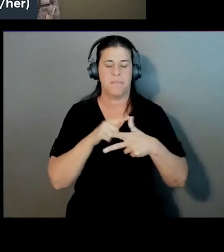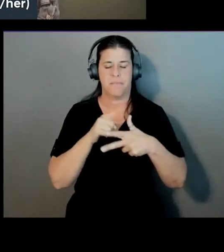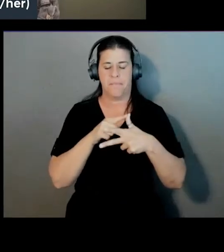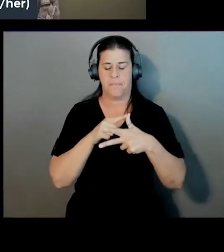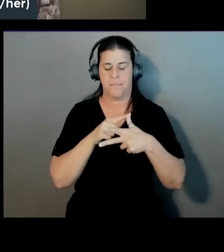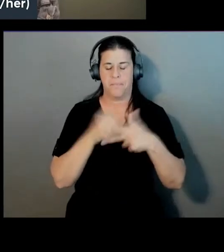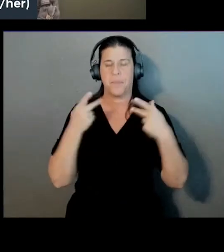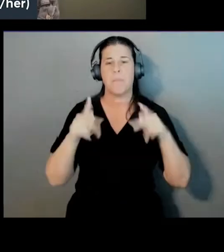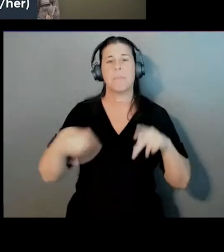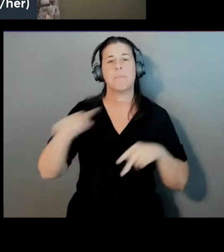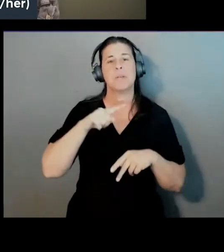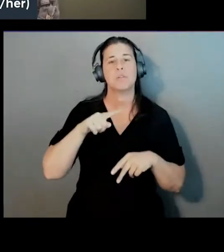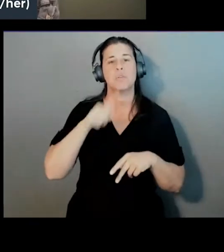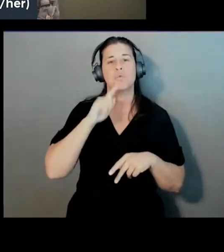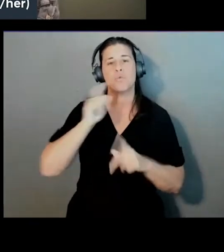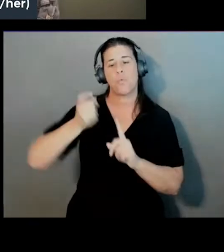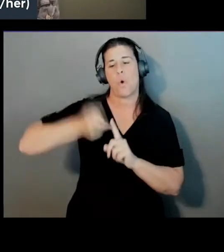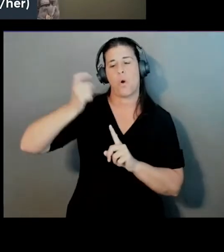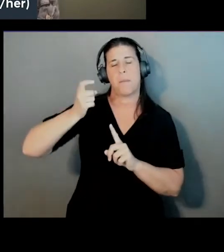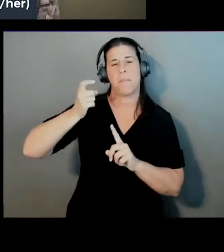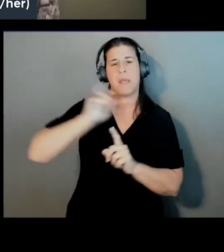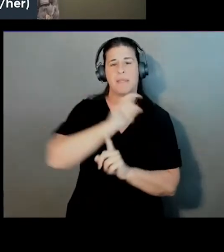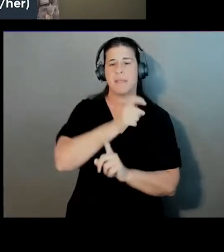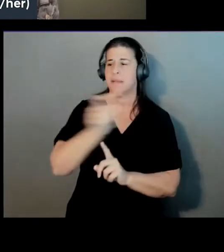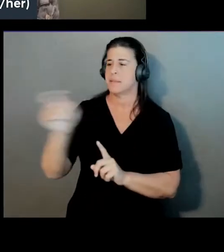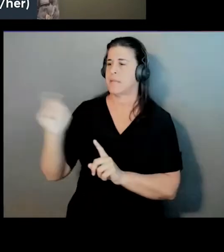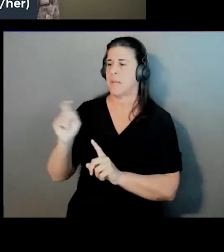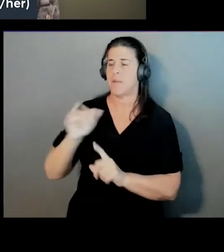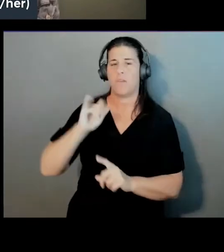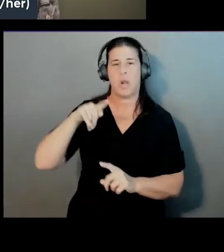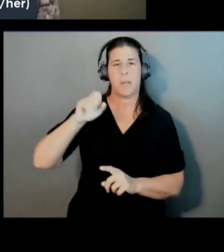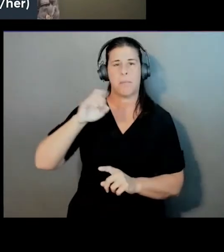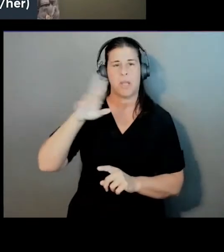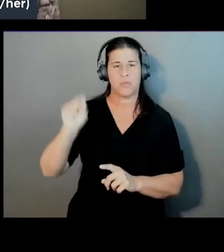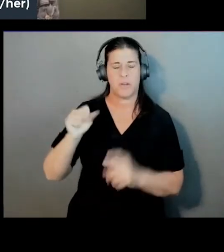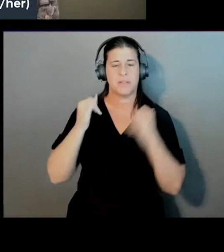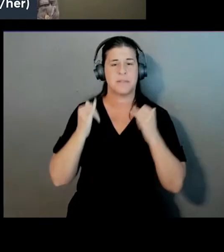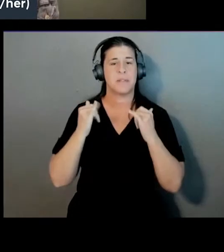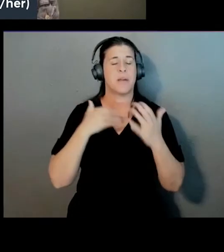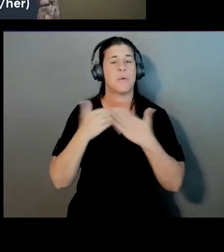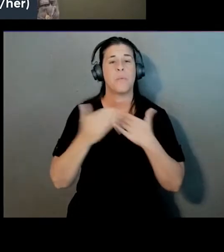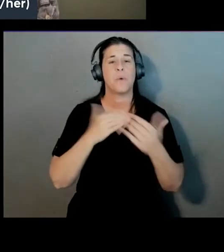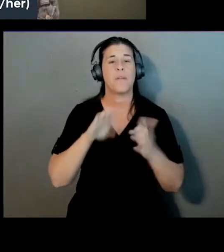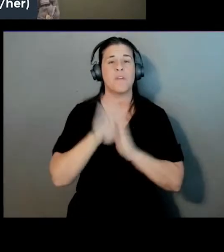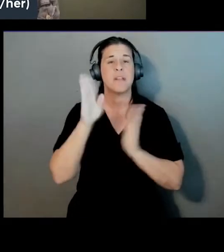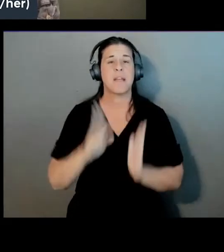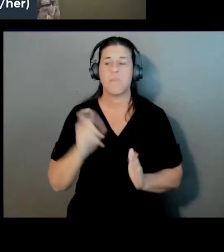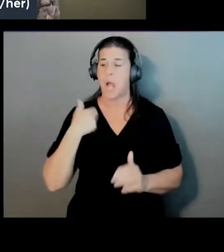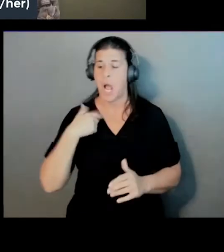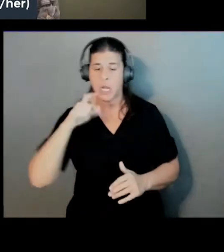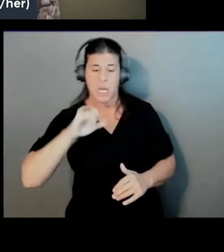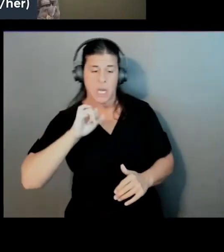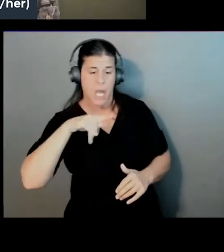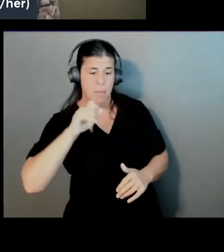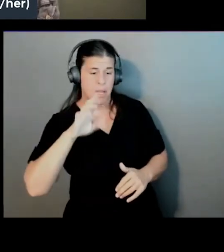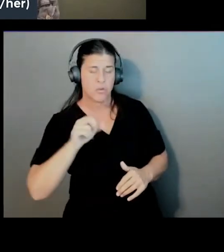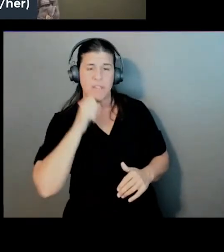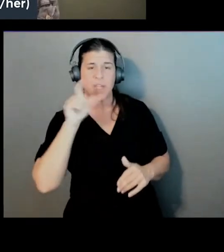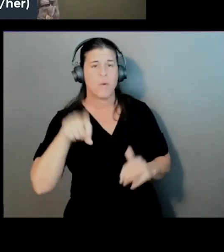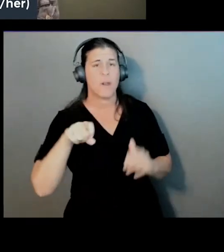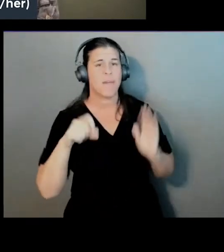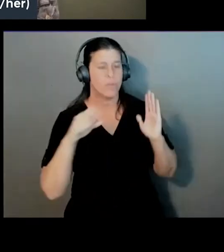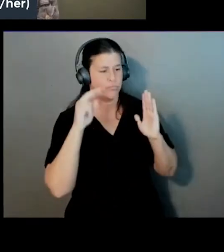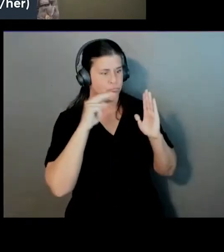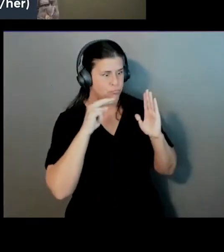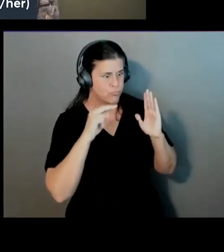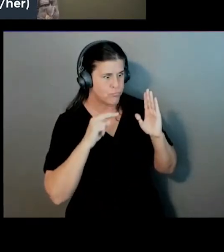you to automate the assignment of IP addresses. So now whenever a developer needs an IP address, they don't have to come